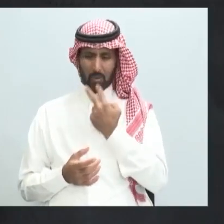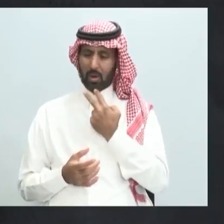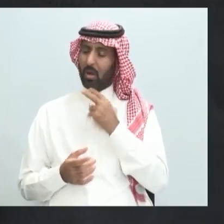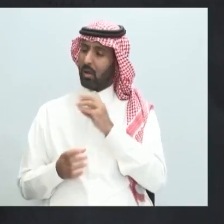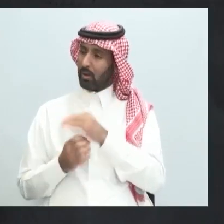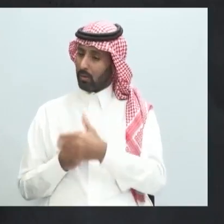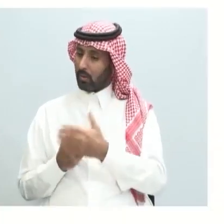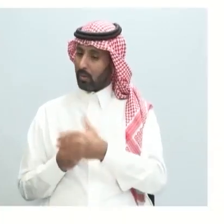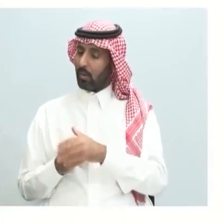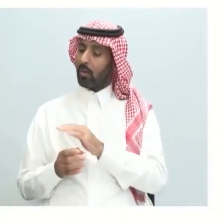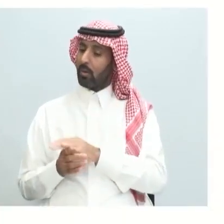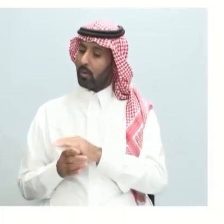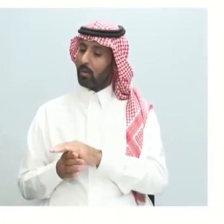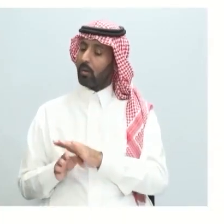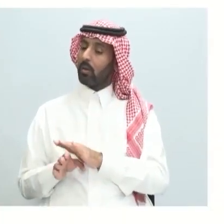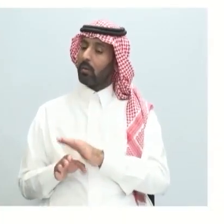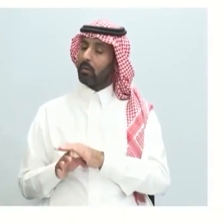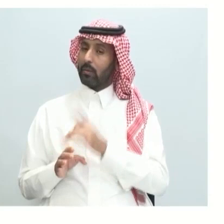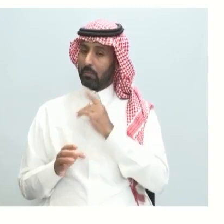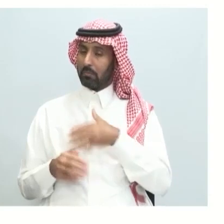him. So comfort,